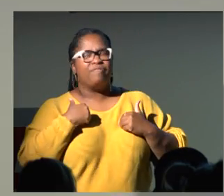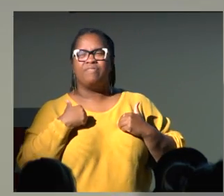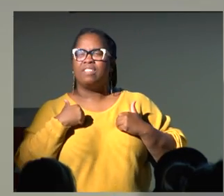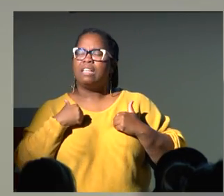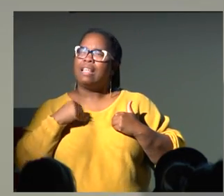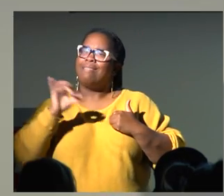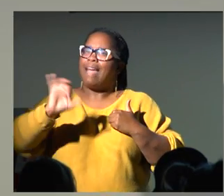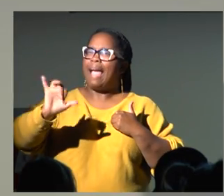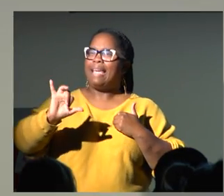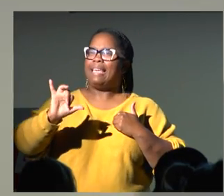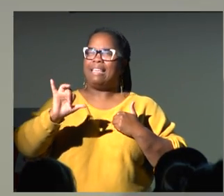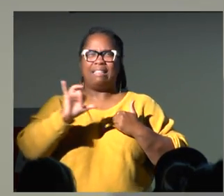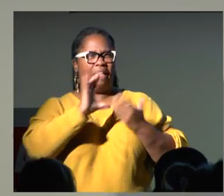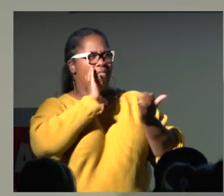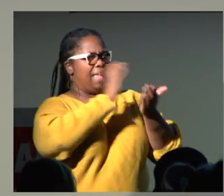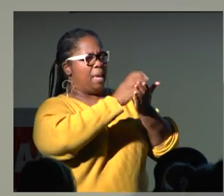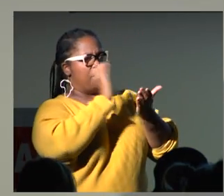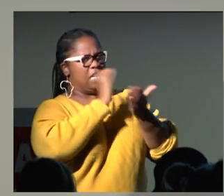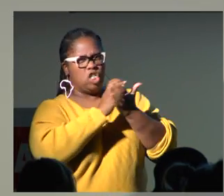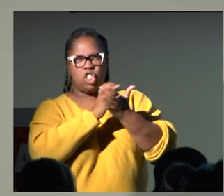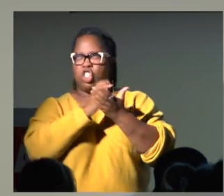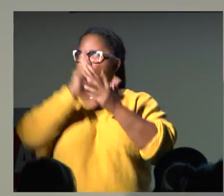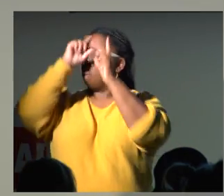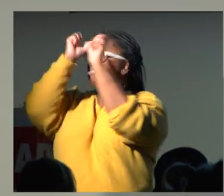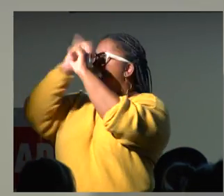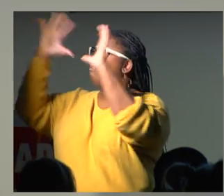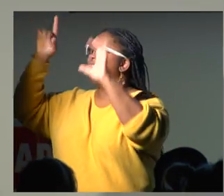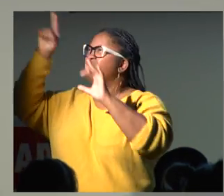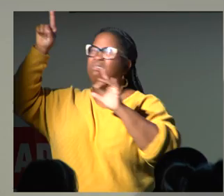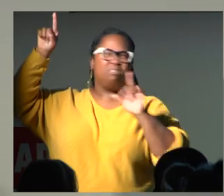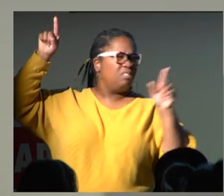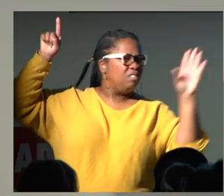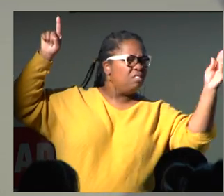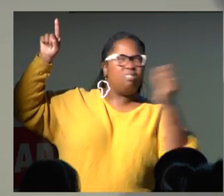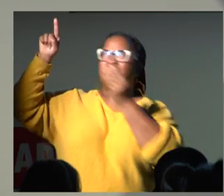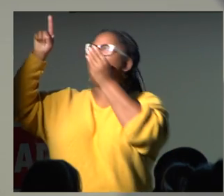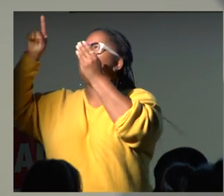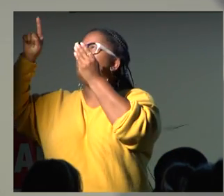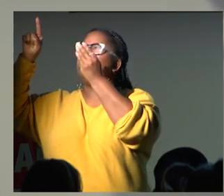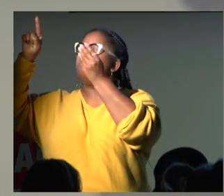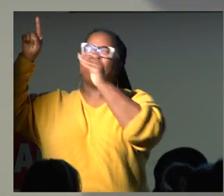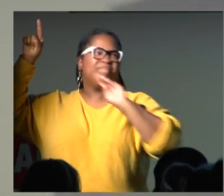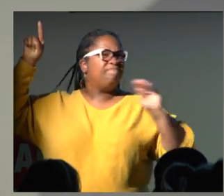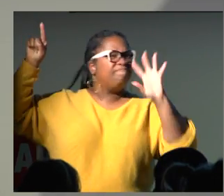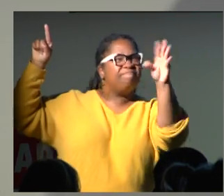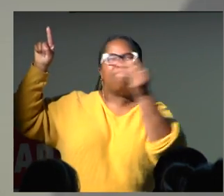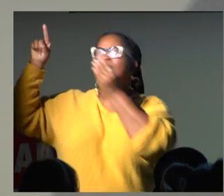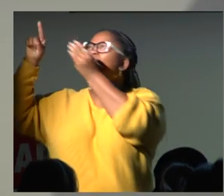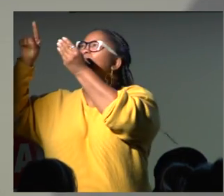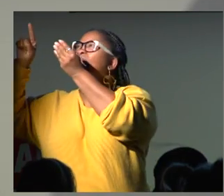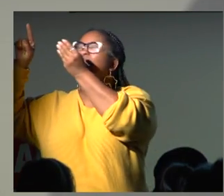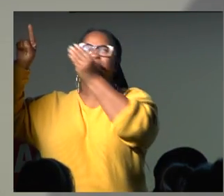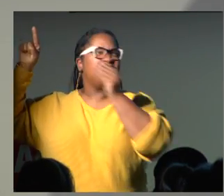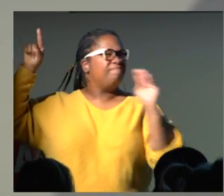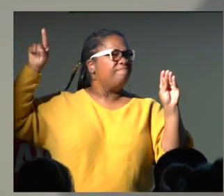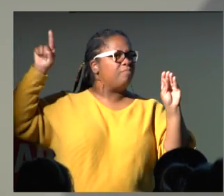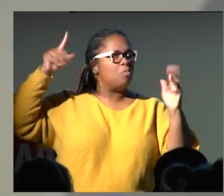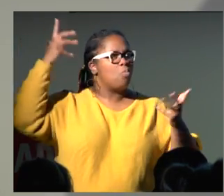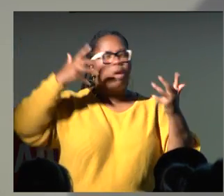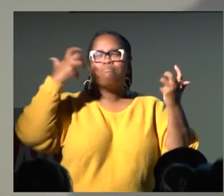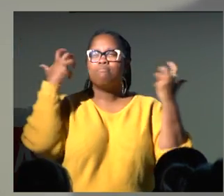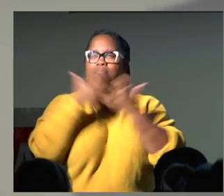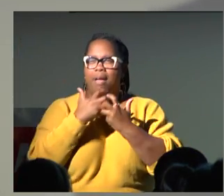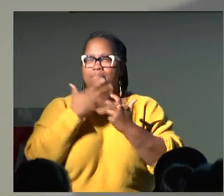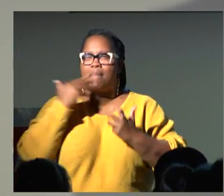like as though the images are being sought out to see if they will be the best fit for the job. Mm-hmm. Like, I can look